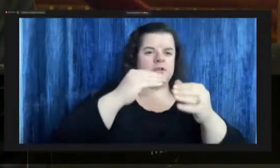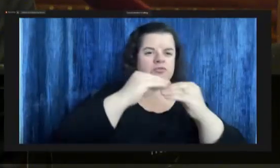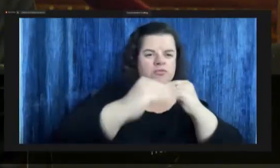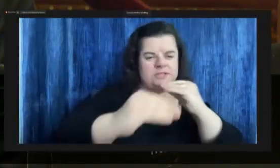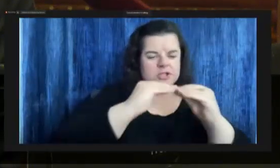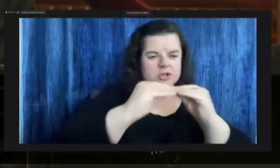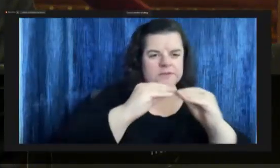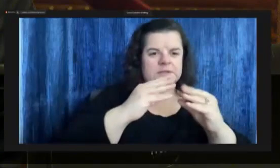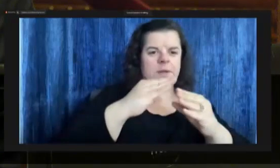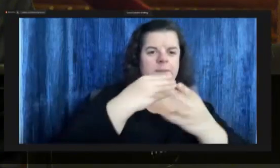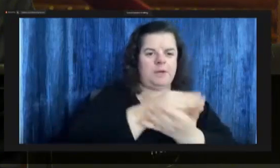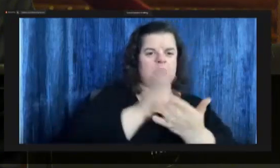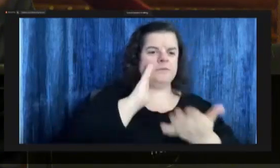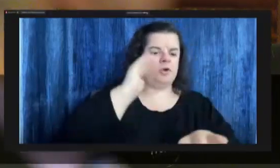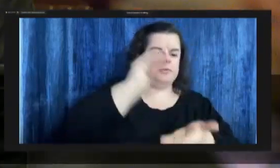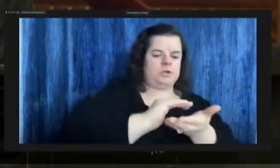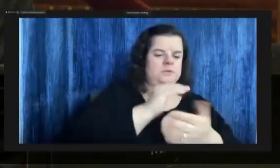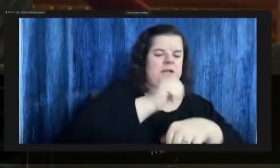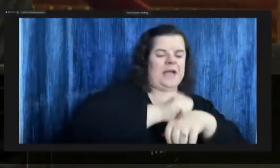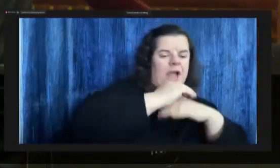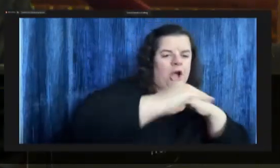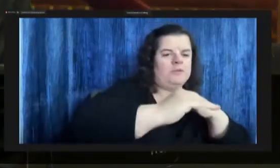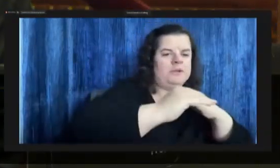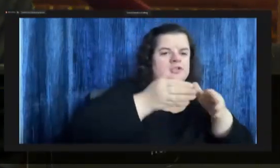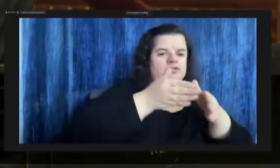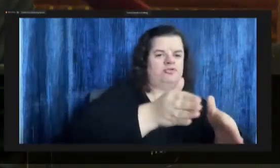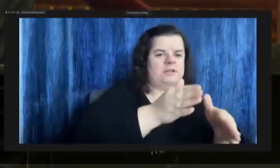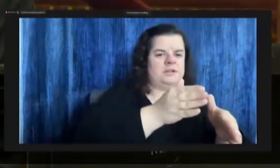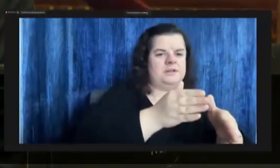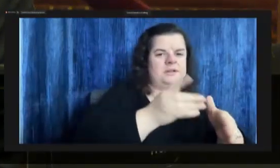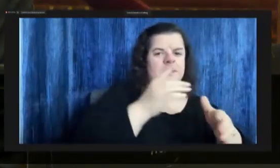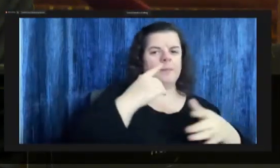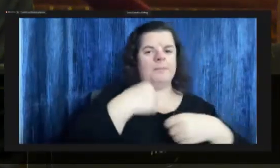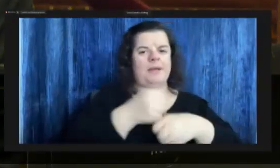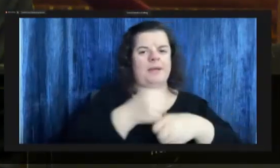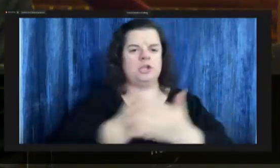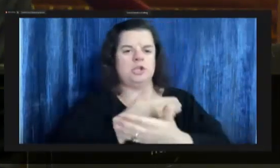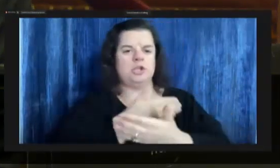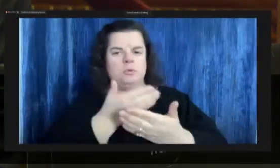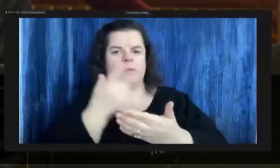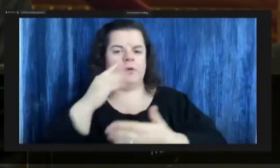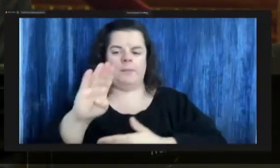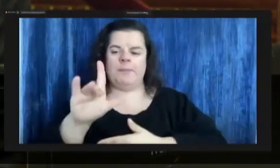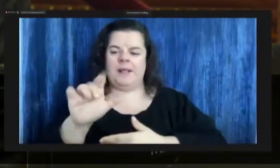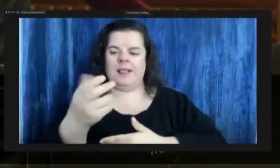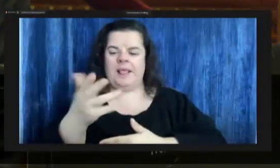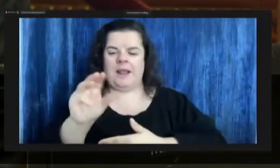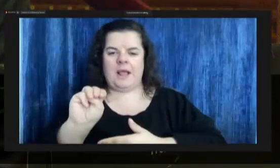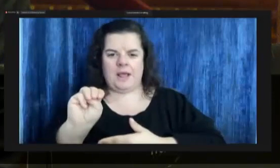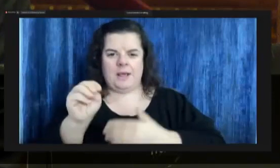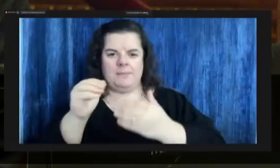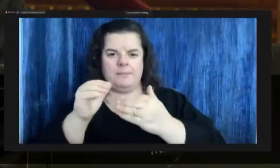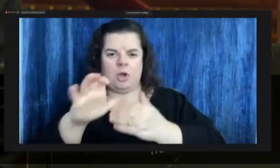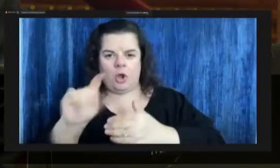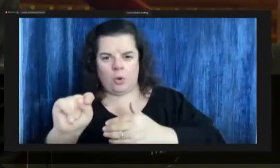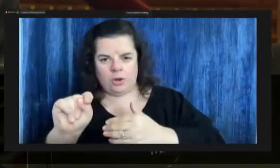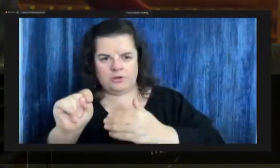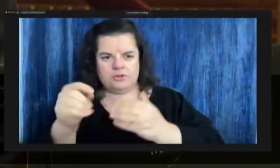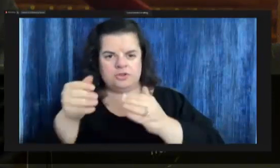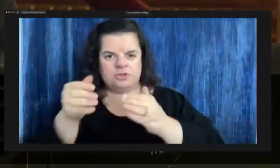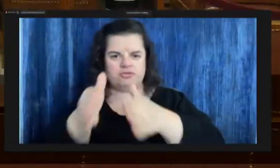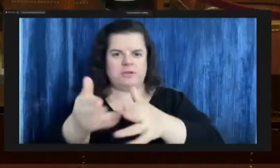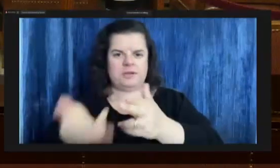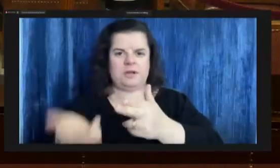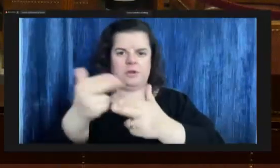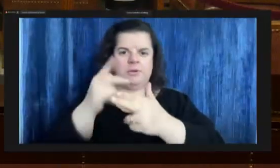reducing concrete street upgrades deliverable and creating new deliverable for Blenheim Court concrete street upgrades for